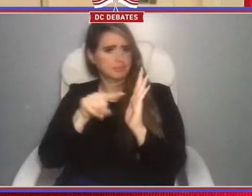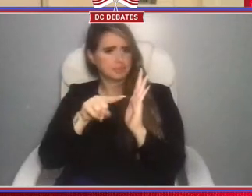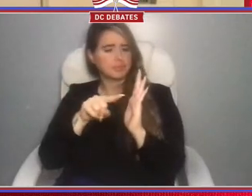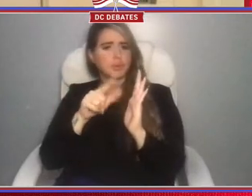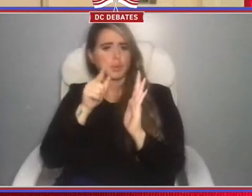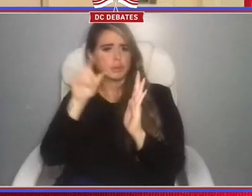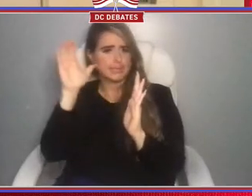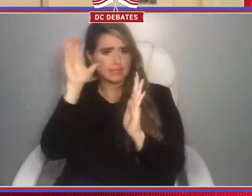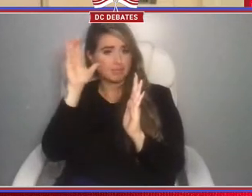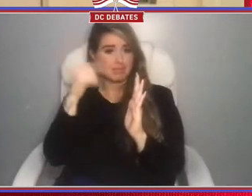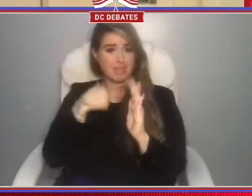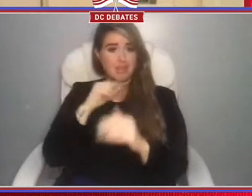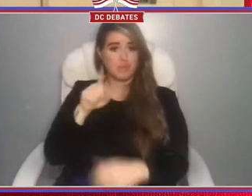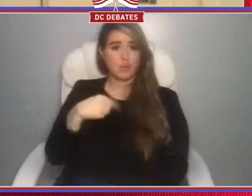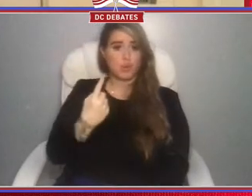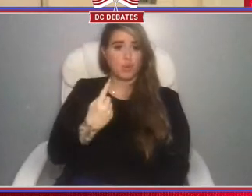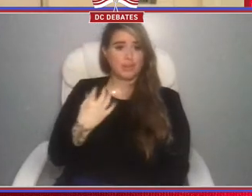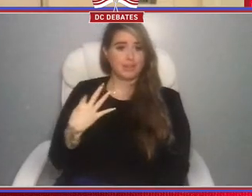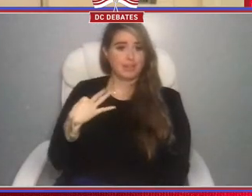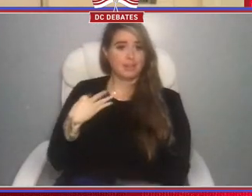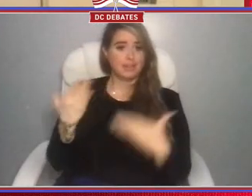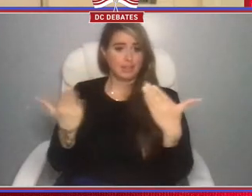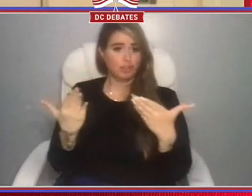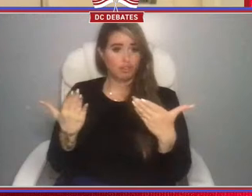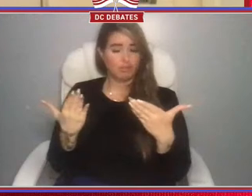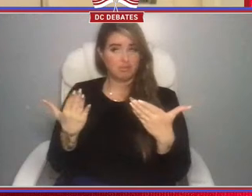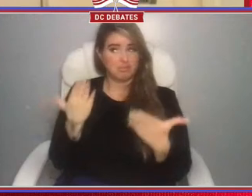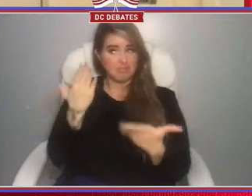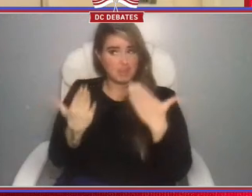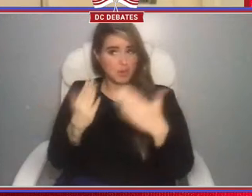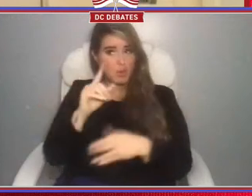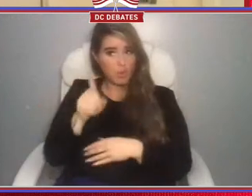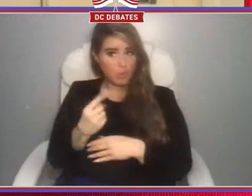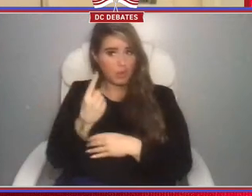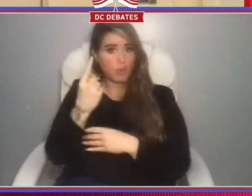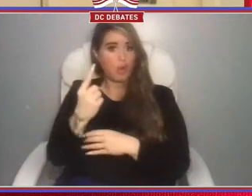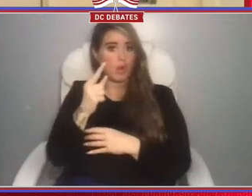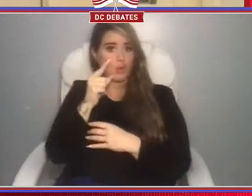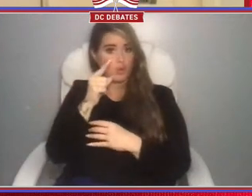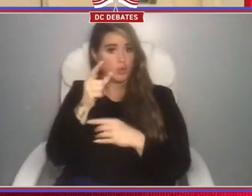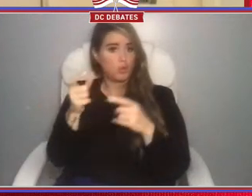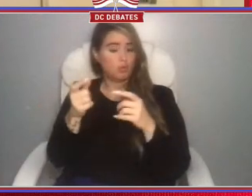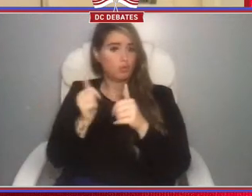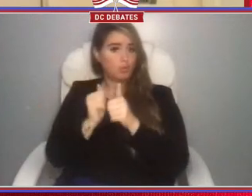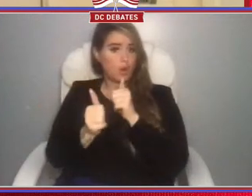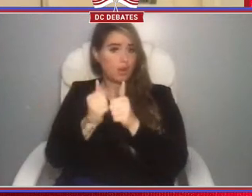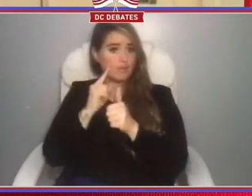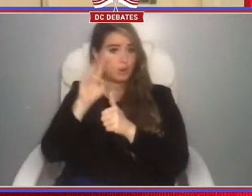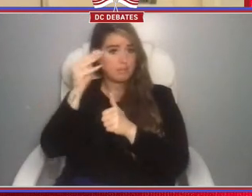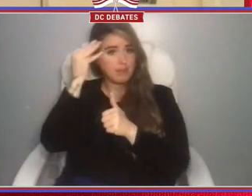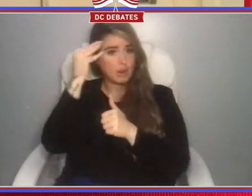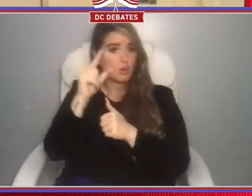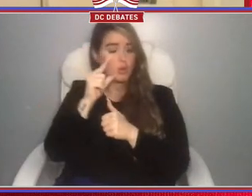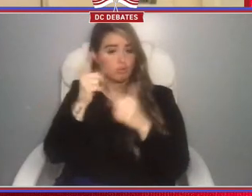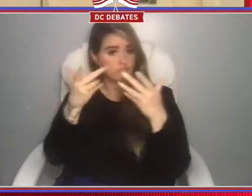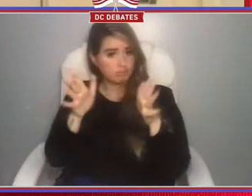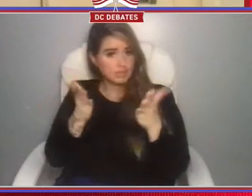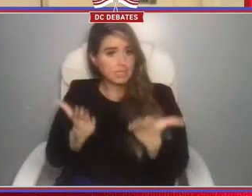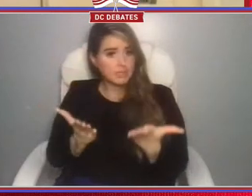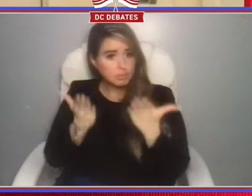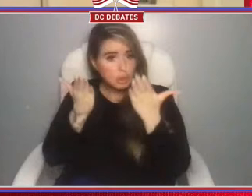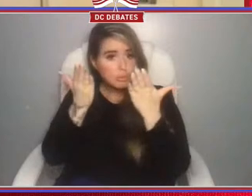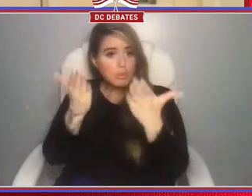here, as far as I know, and maybe one of the only candidates running for mayor of a major city, that has proposed an entirely